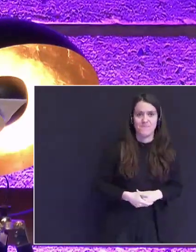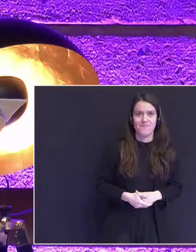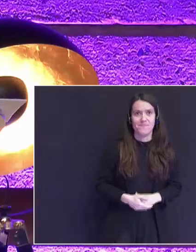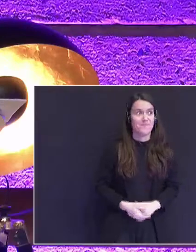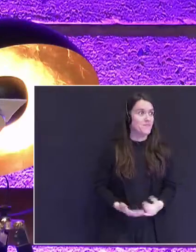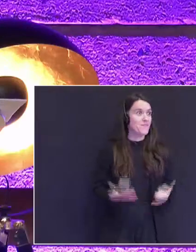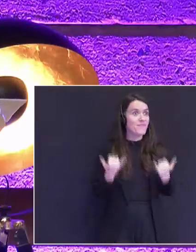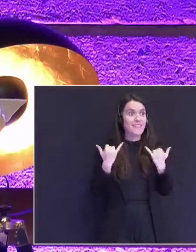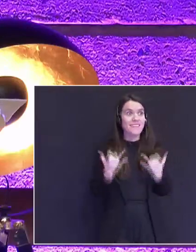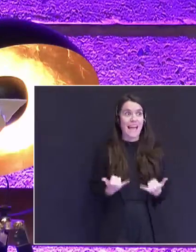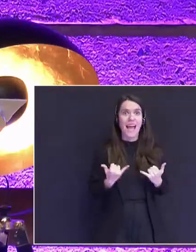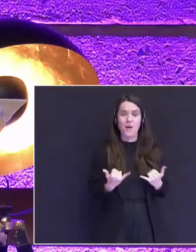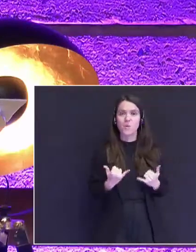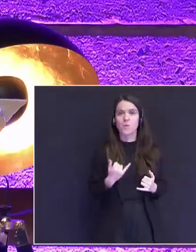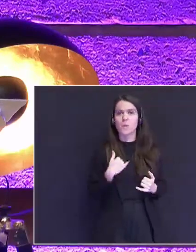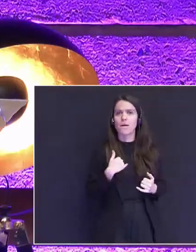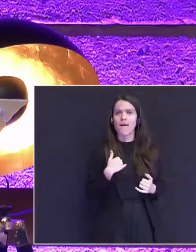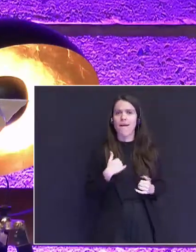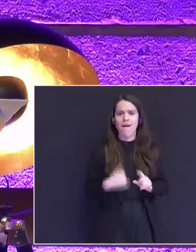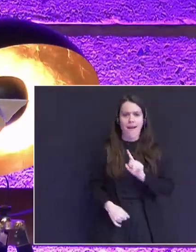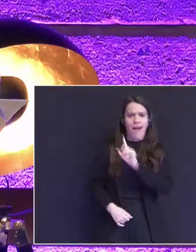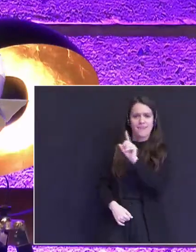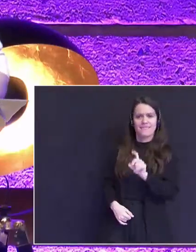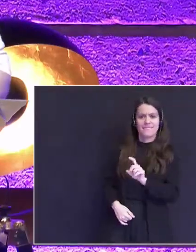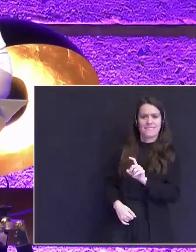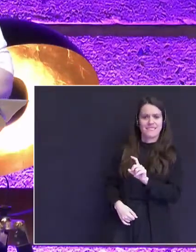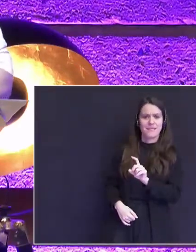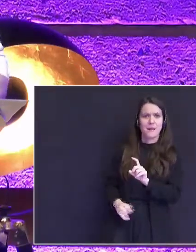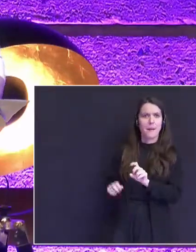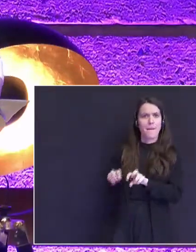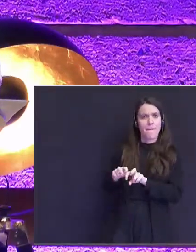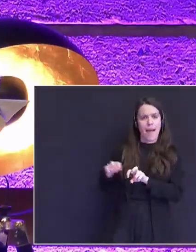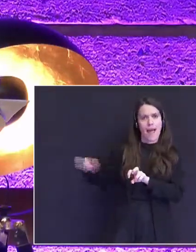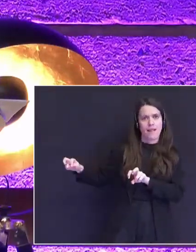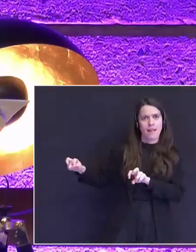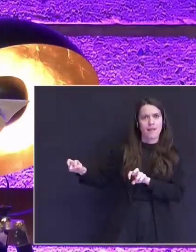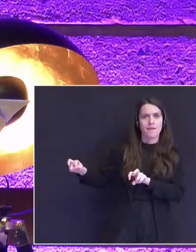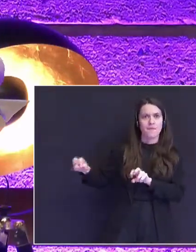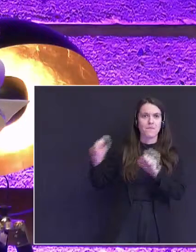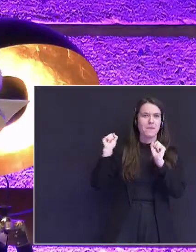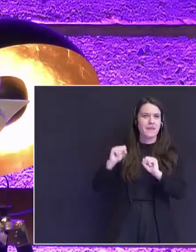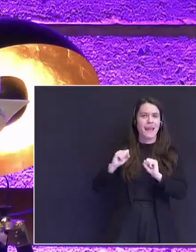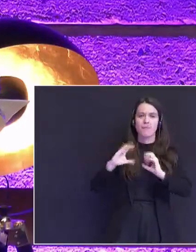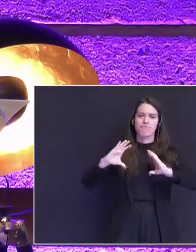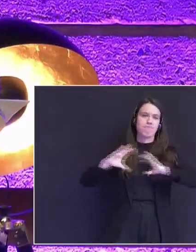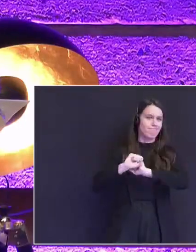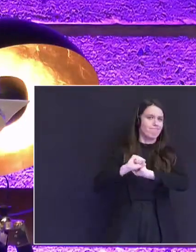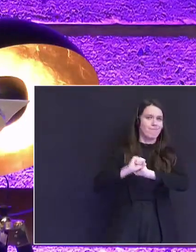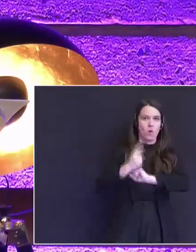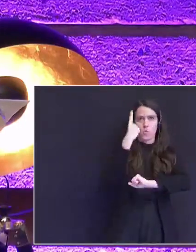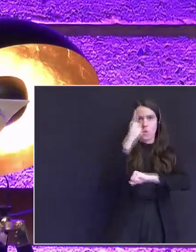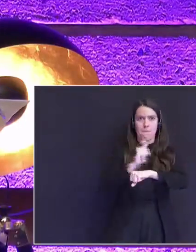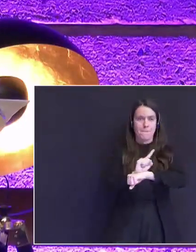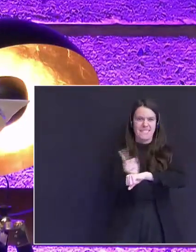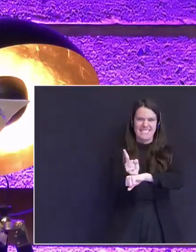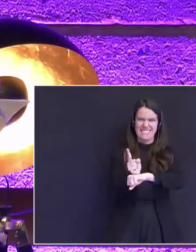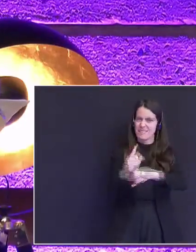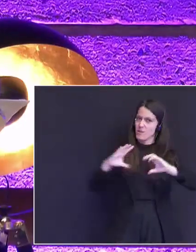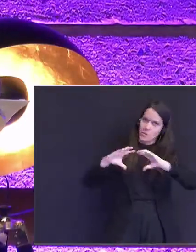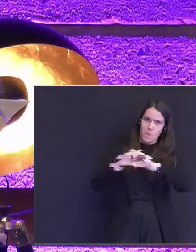going to ask each of our panelists to share in only 1 minute 2